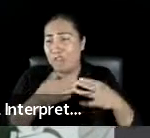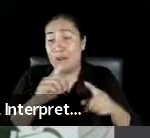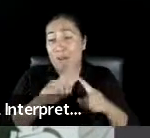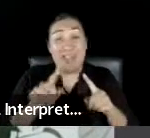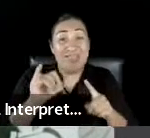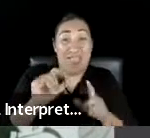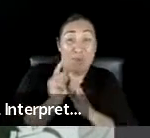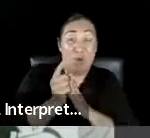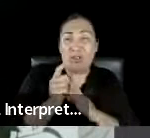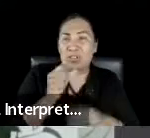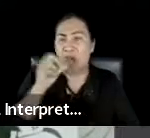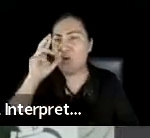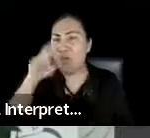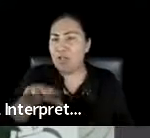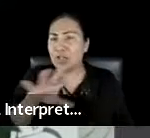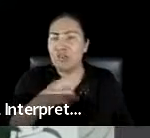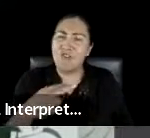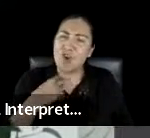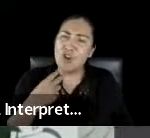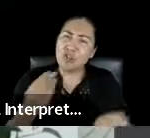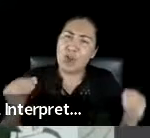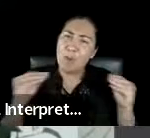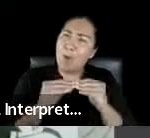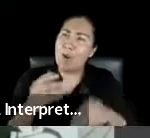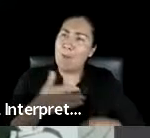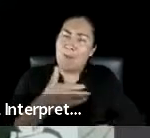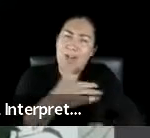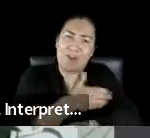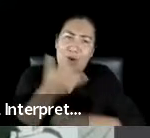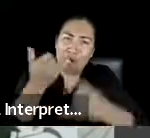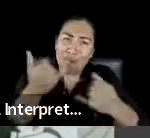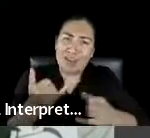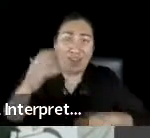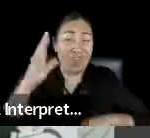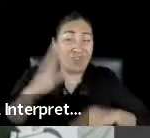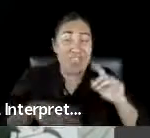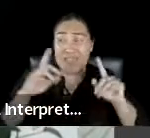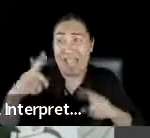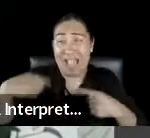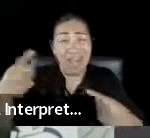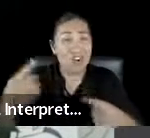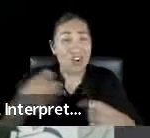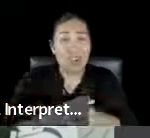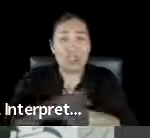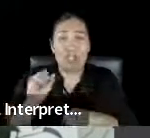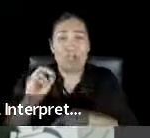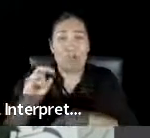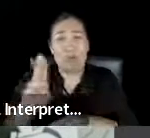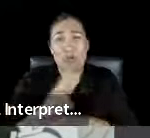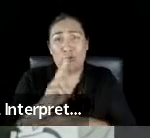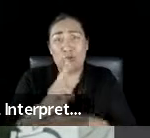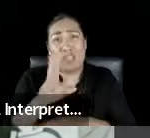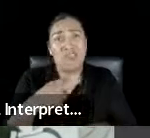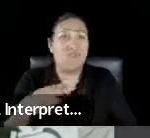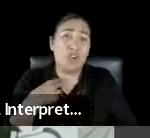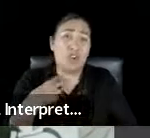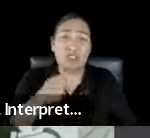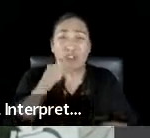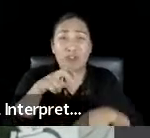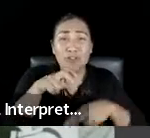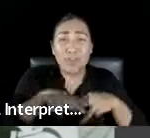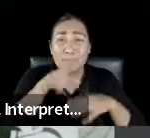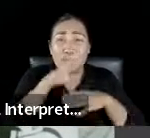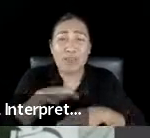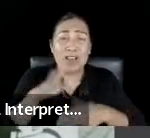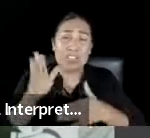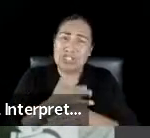time is that your voice is so much more powerful right now than perhaps it ever will be. So use that voice. Don't sit down and be quiet. Share it.